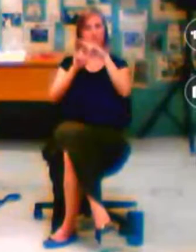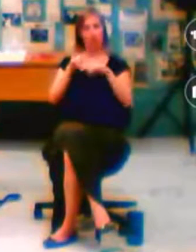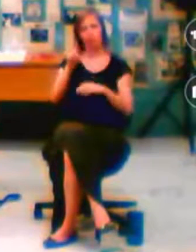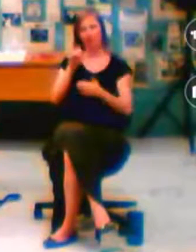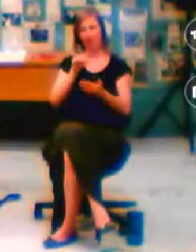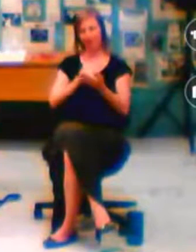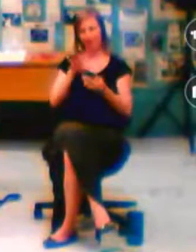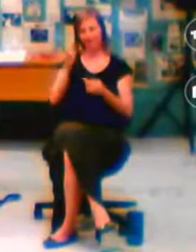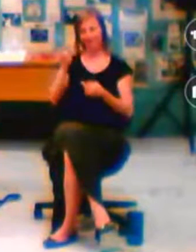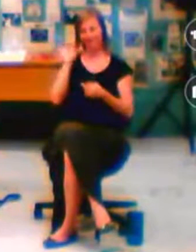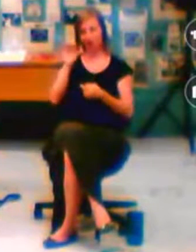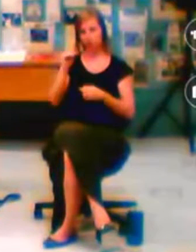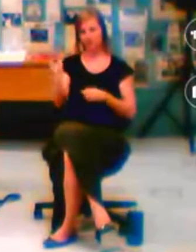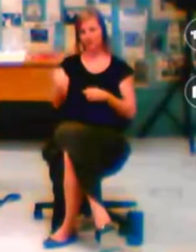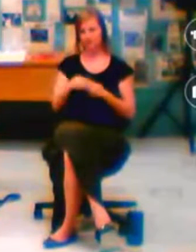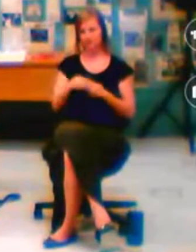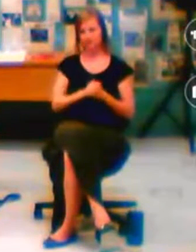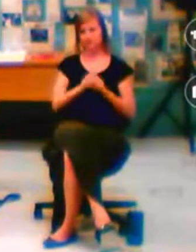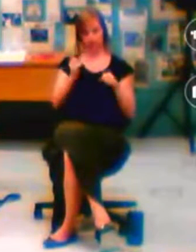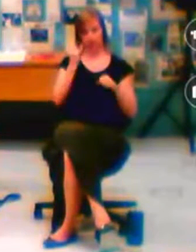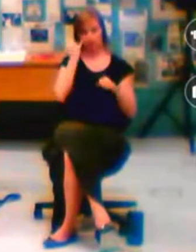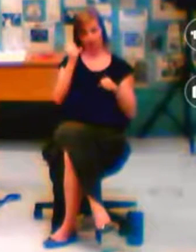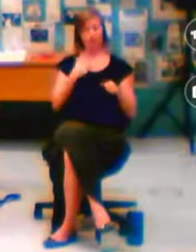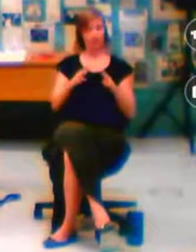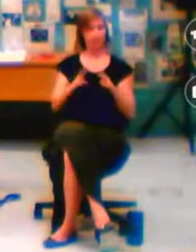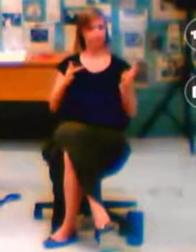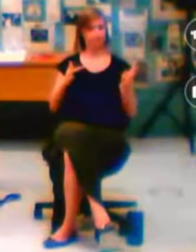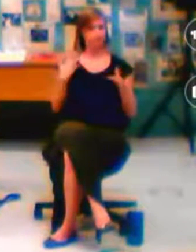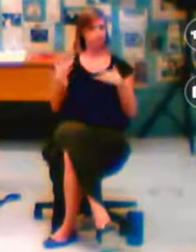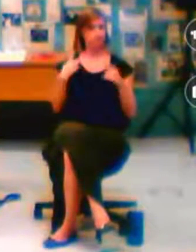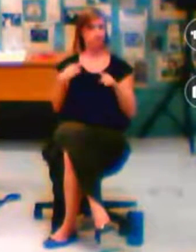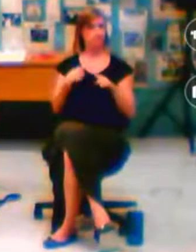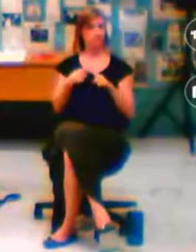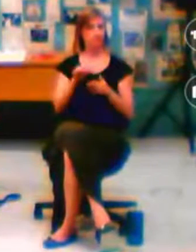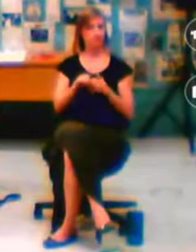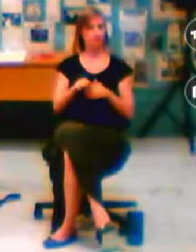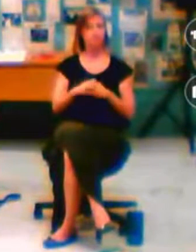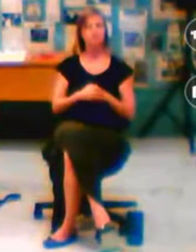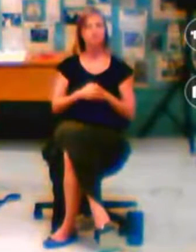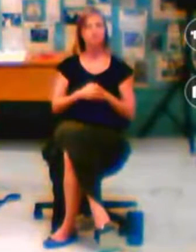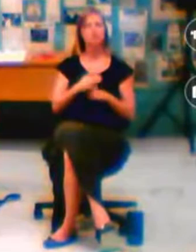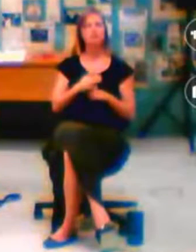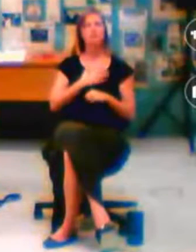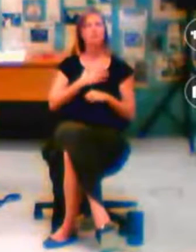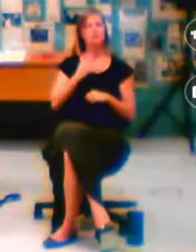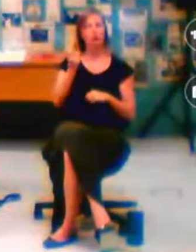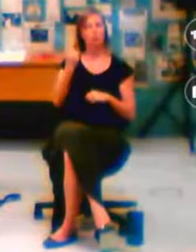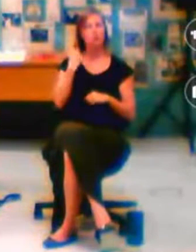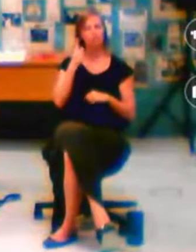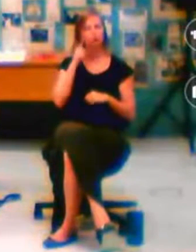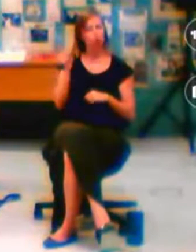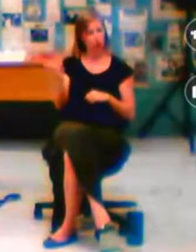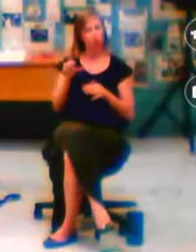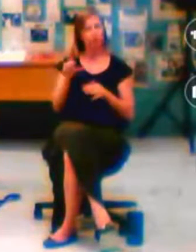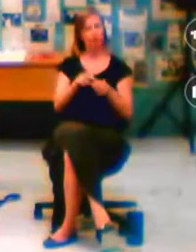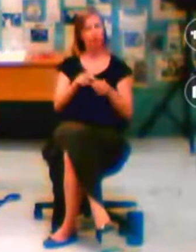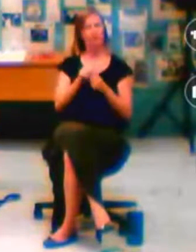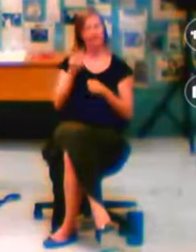utterly priced, and overnight my premium increases by almost 1,000%.